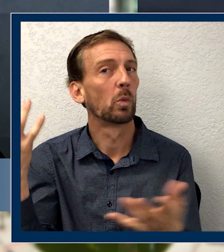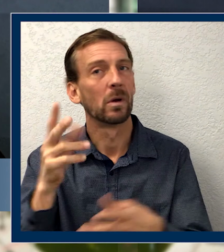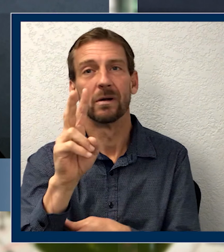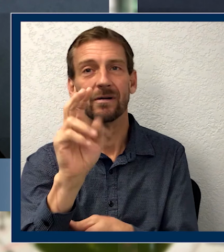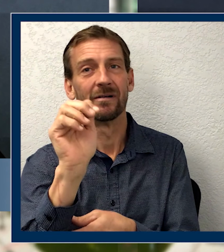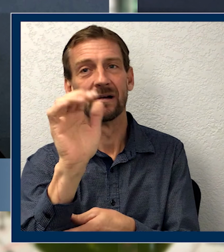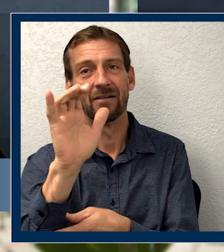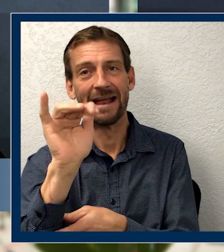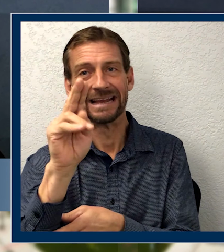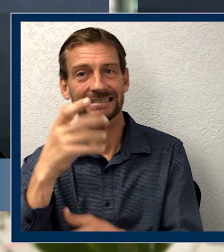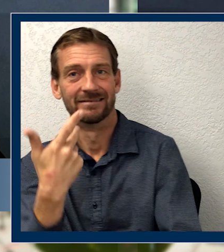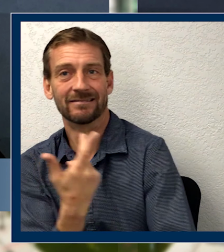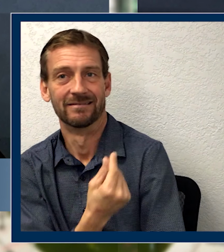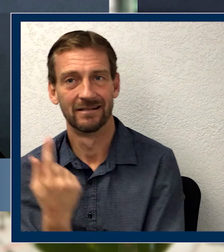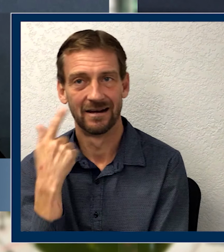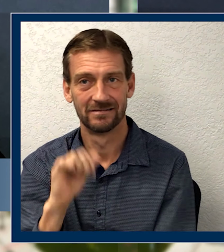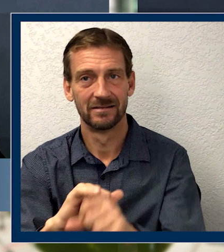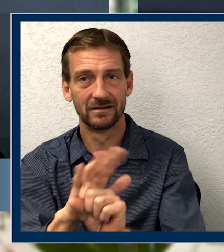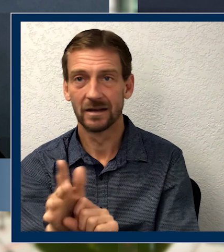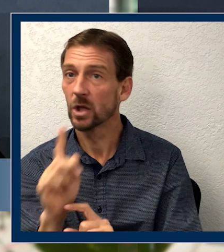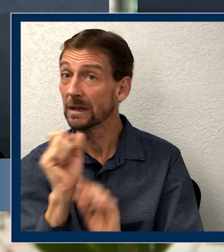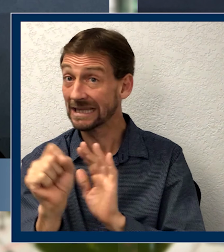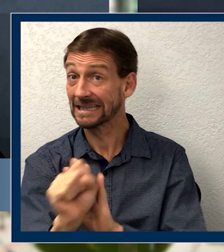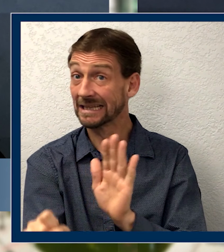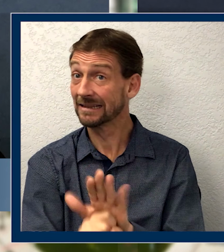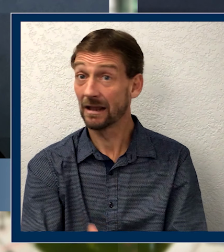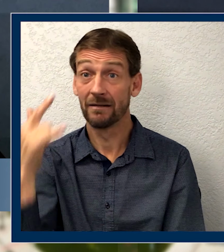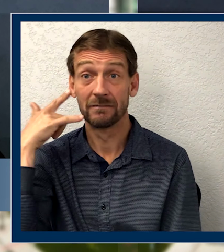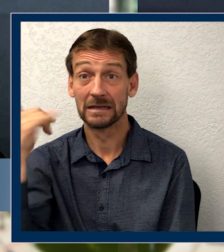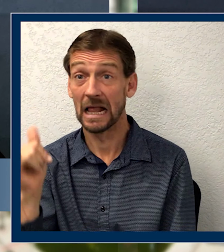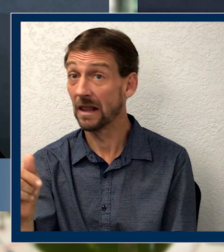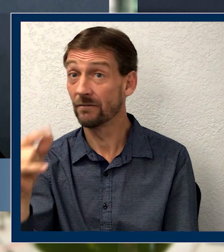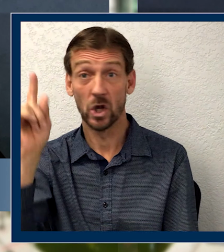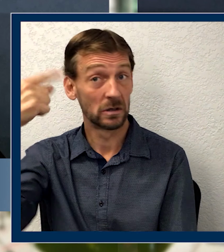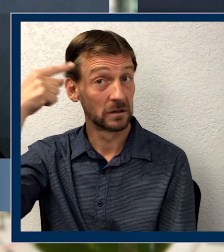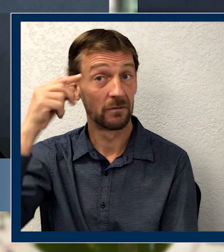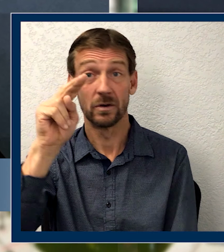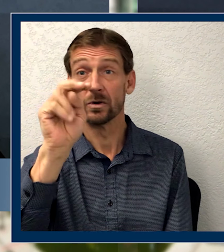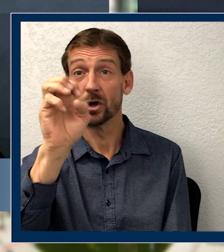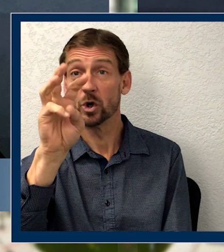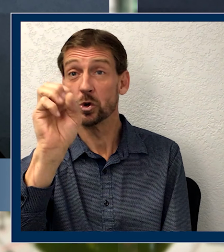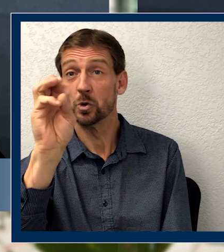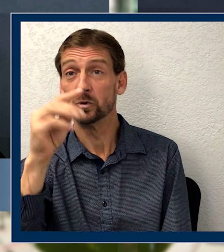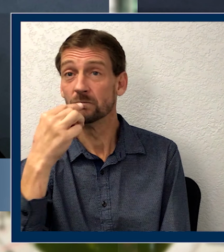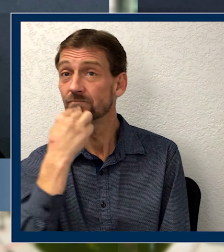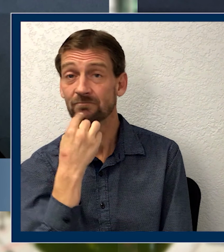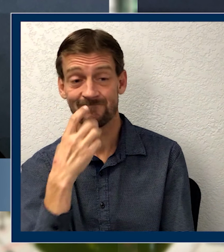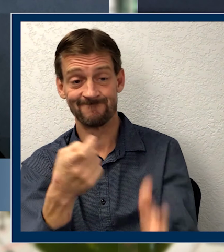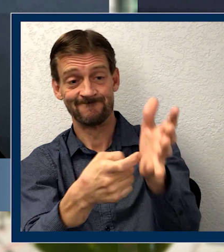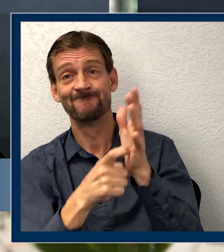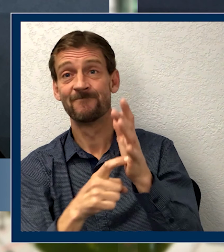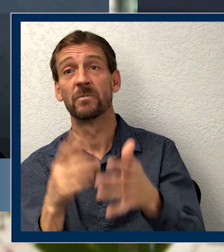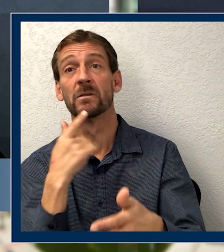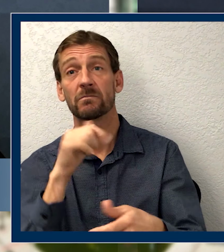think we'll talk about in a minute, that the state of California, Governor Newsom, has already come out and declared that he's going to put